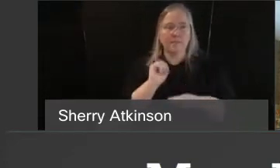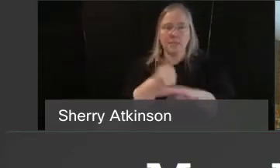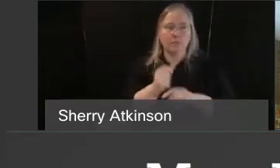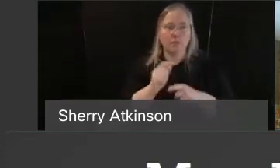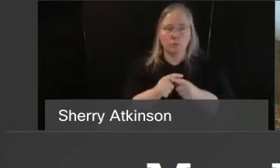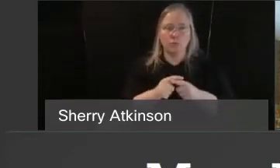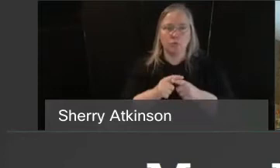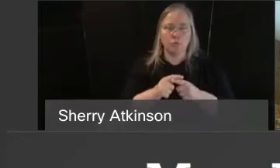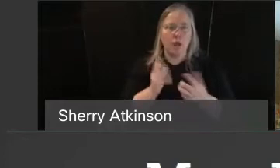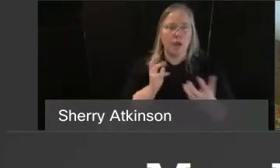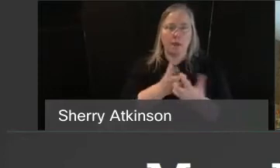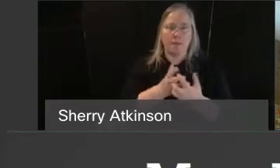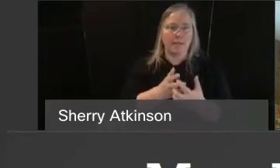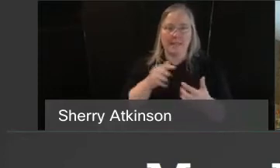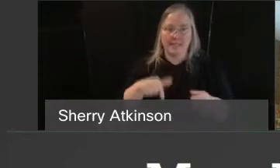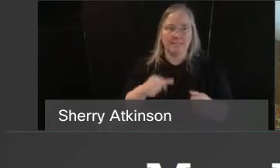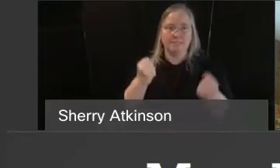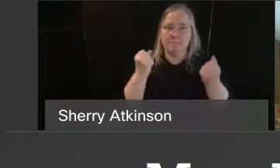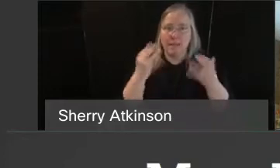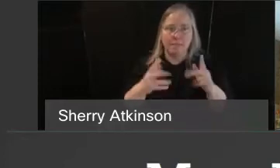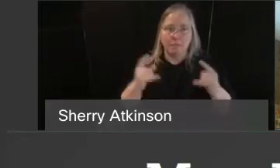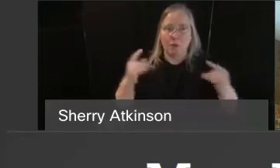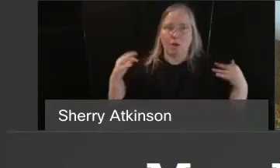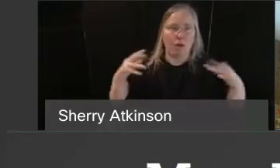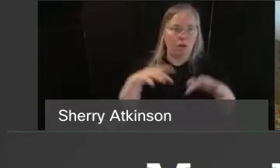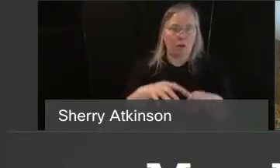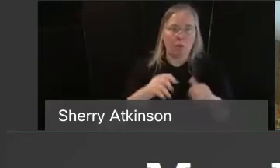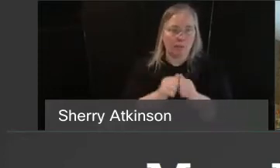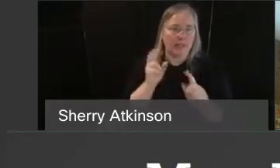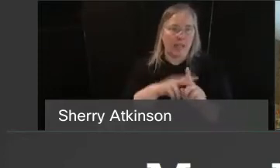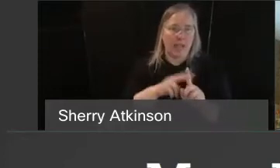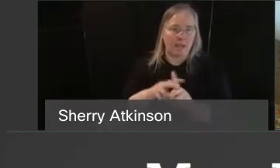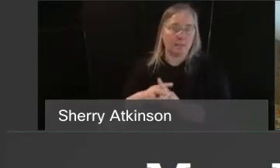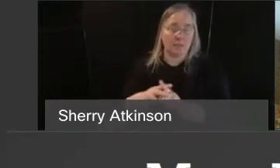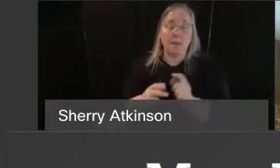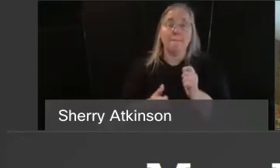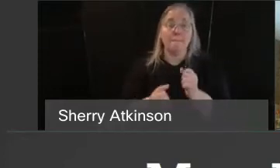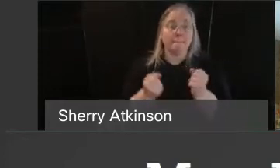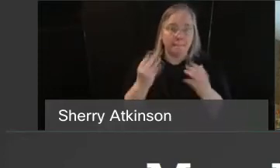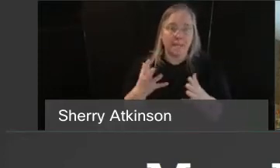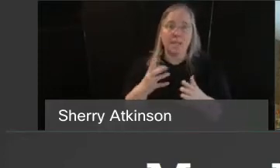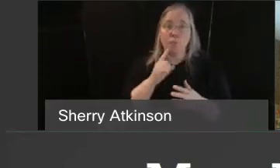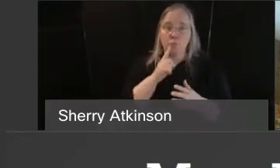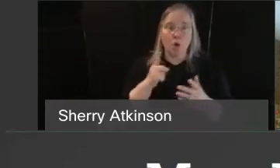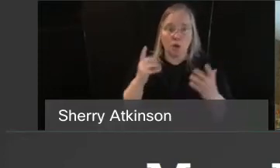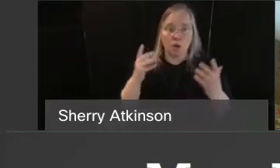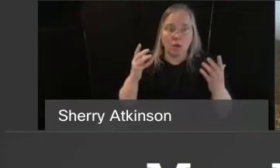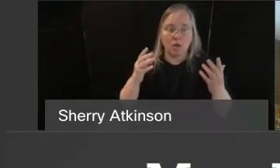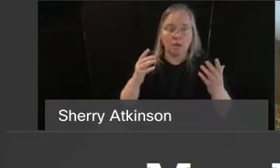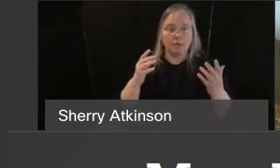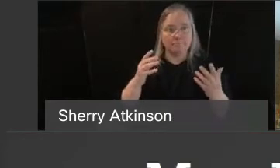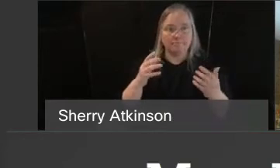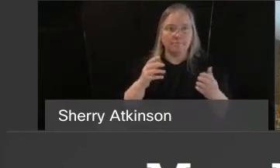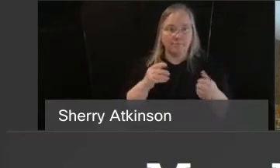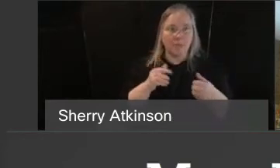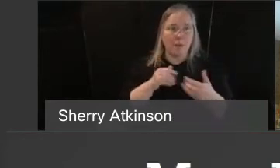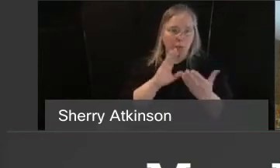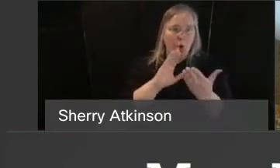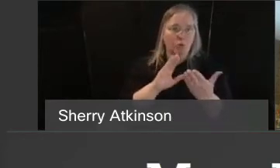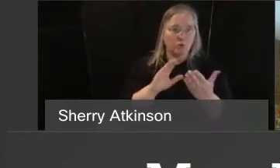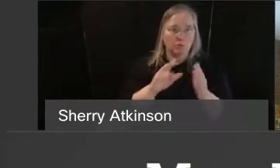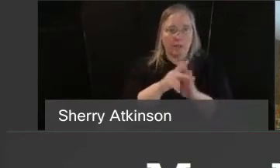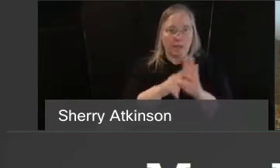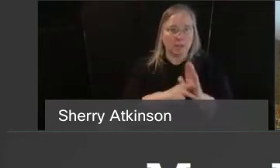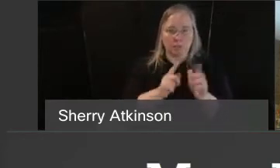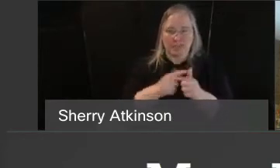once requesting the claims. Moreover, many of them were geared towards denying first and then making the individual applicant sort